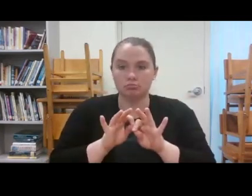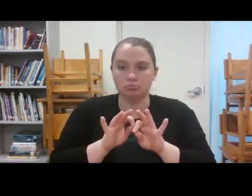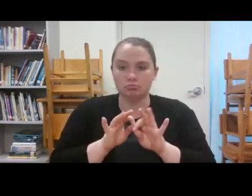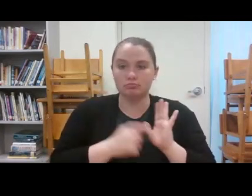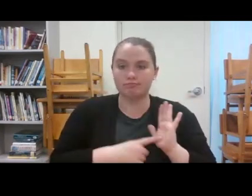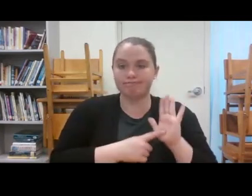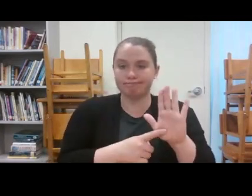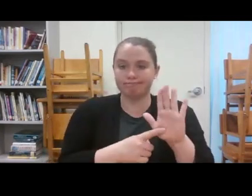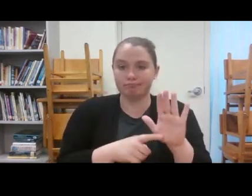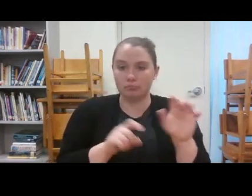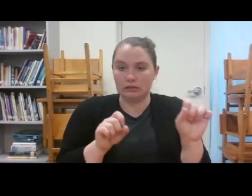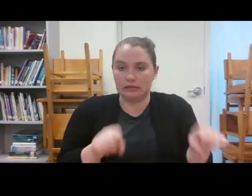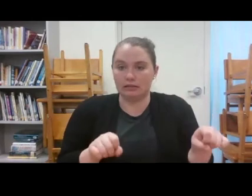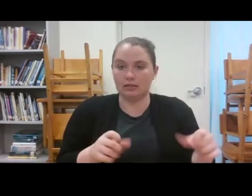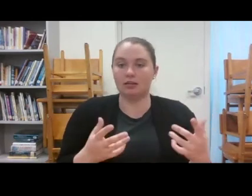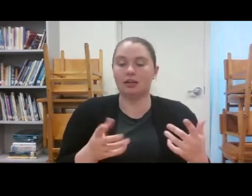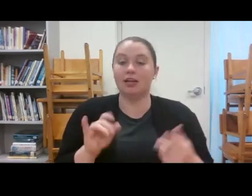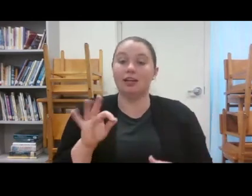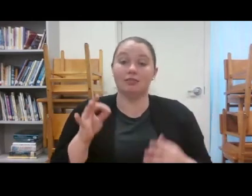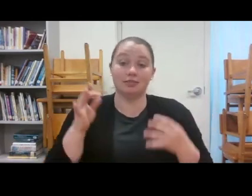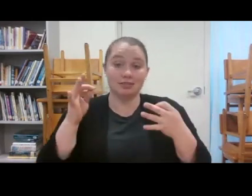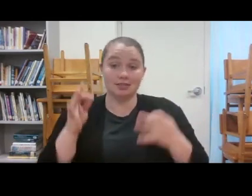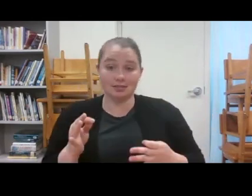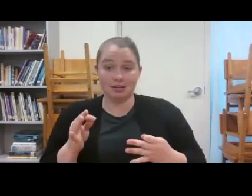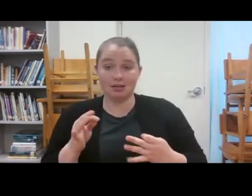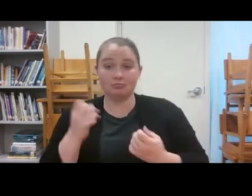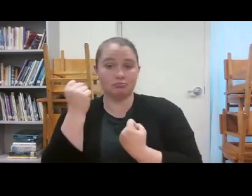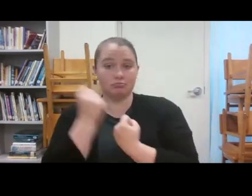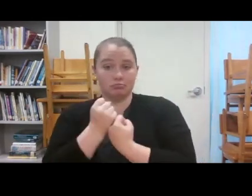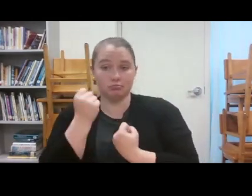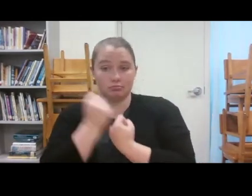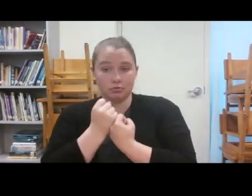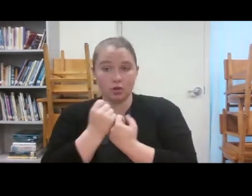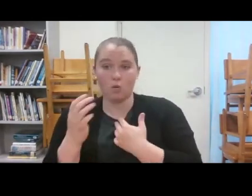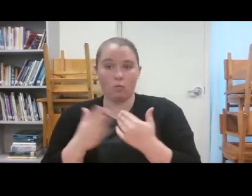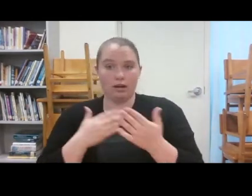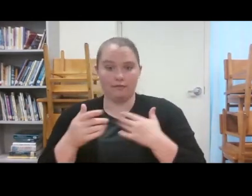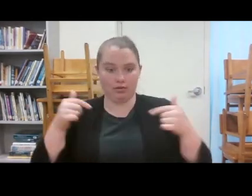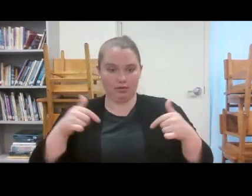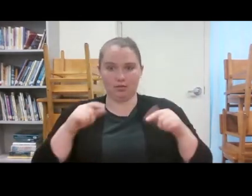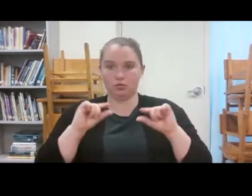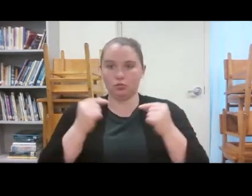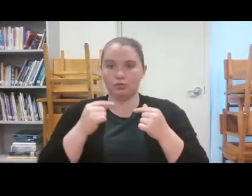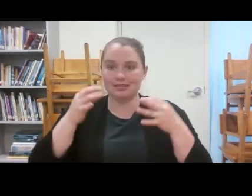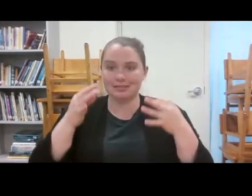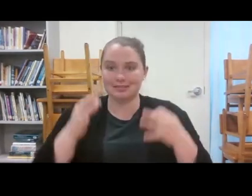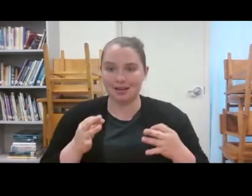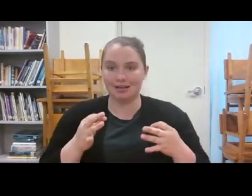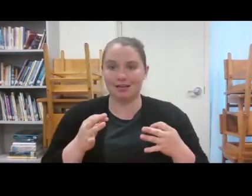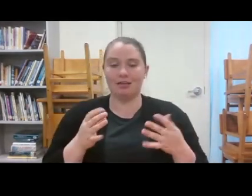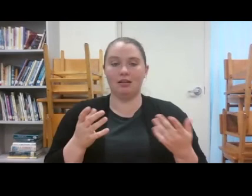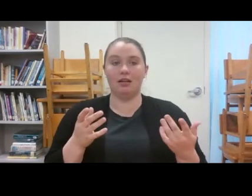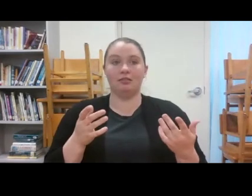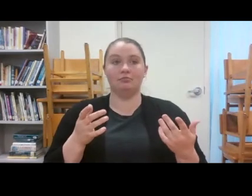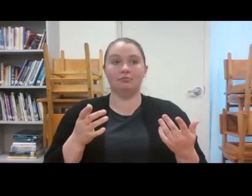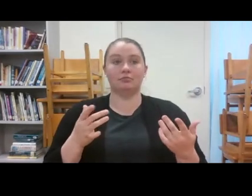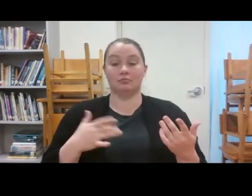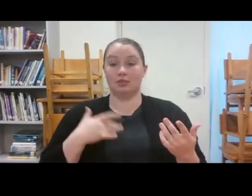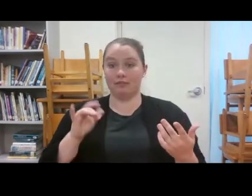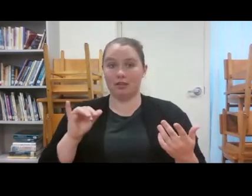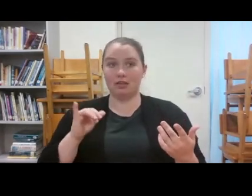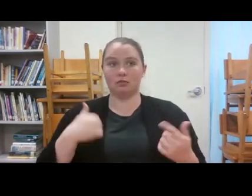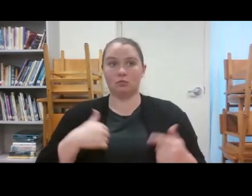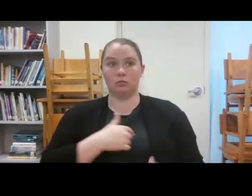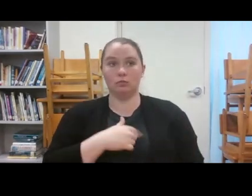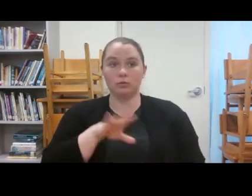That if we choose to support whatever comes out of this group, that's where I feel like we need to